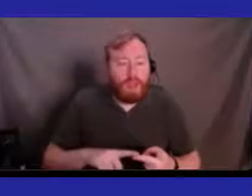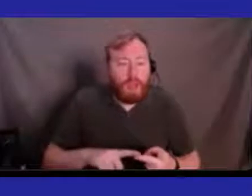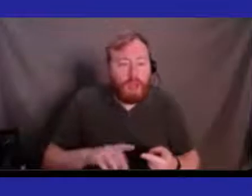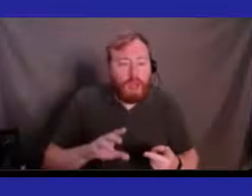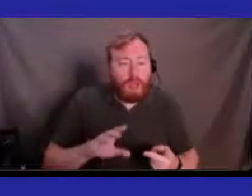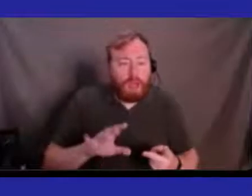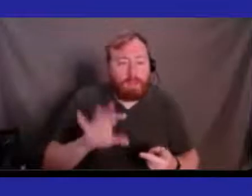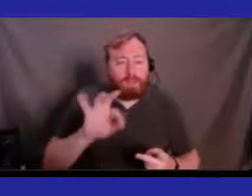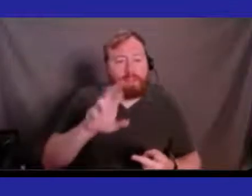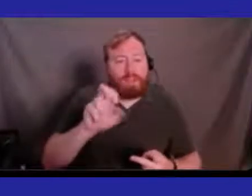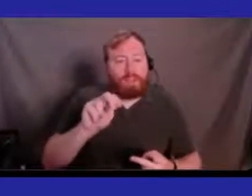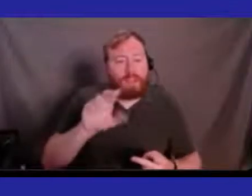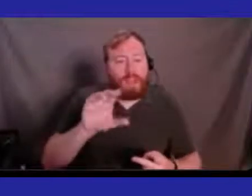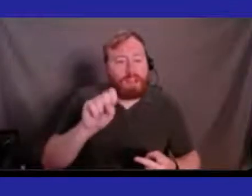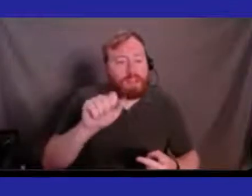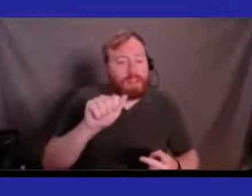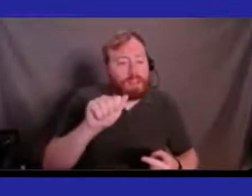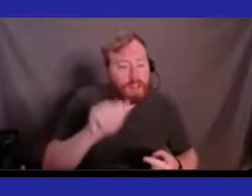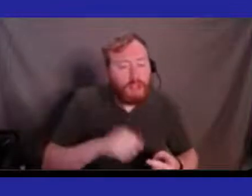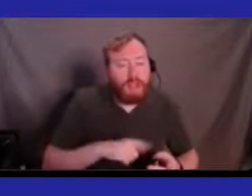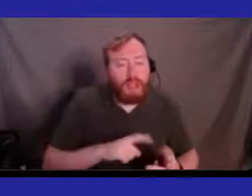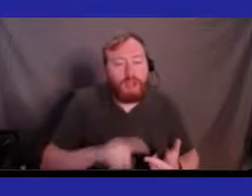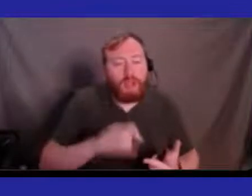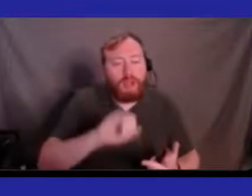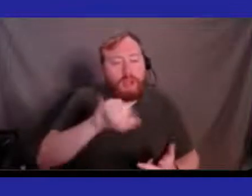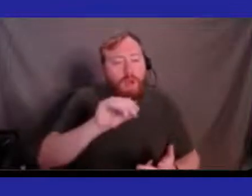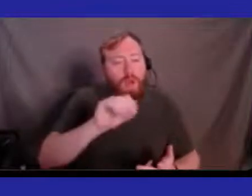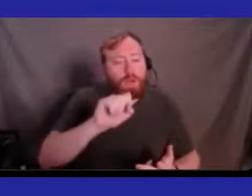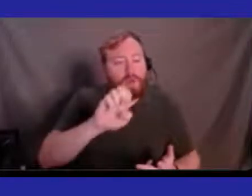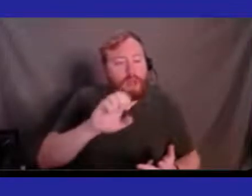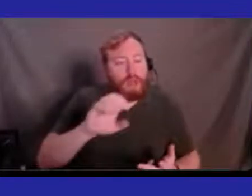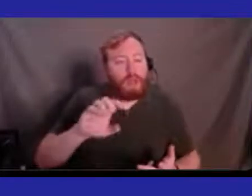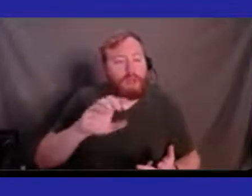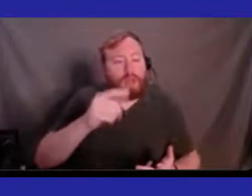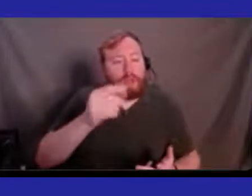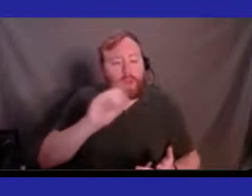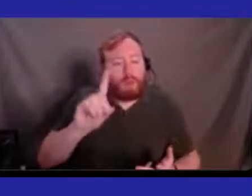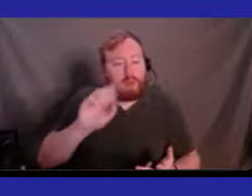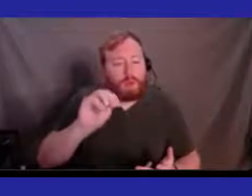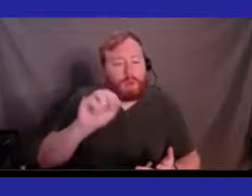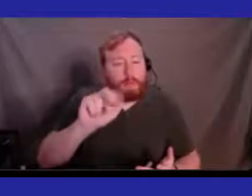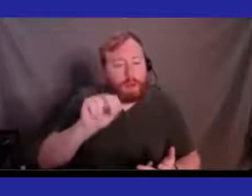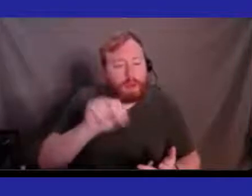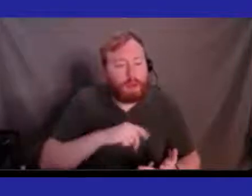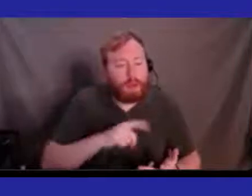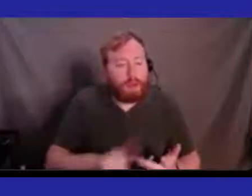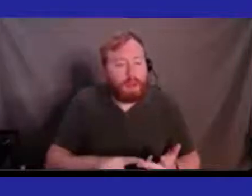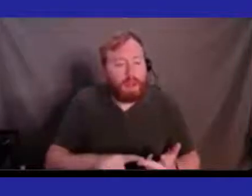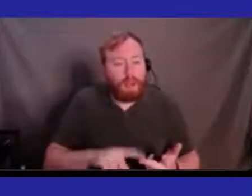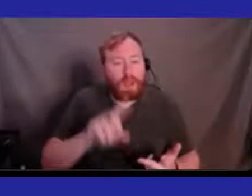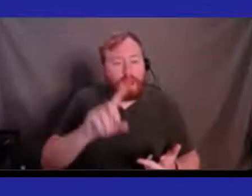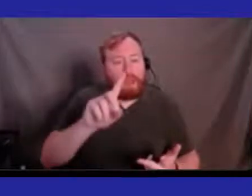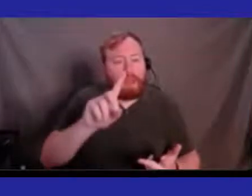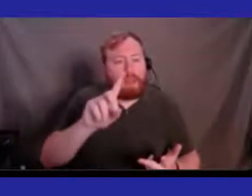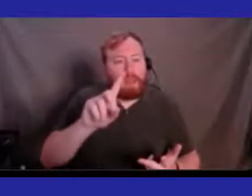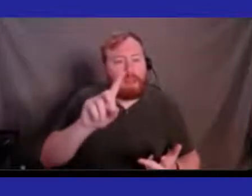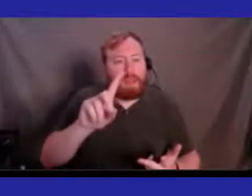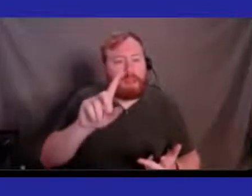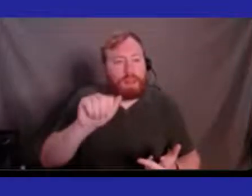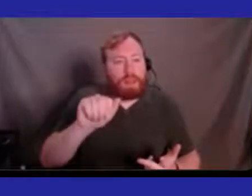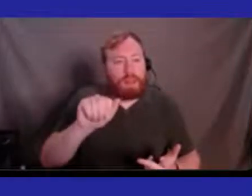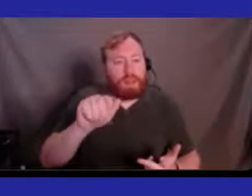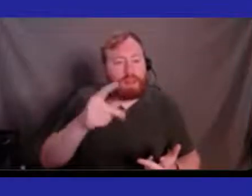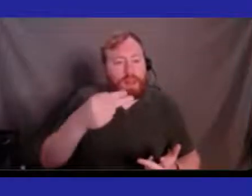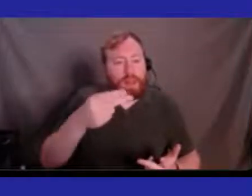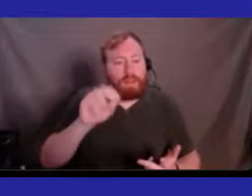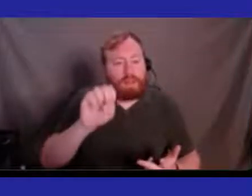Woodhall. I don't know if Vera Gibbsy here from Gotham East or Corey Evans, and also